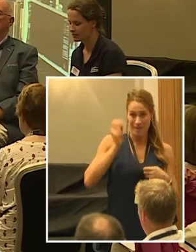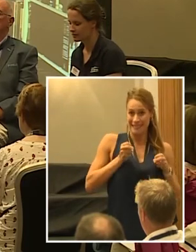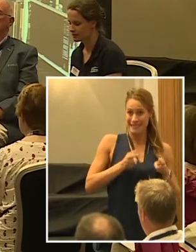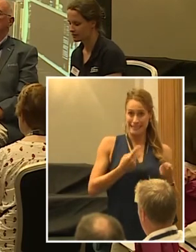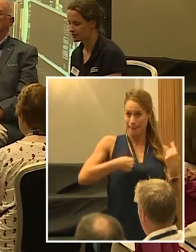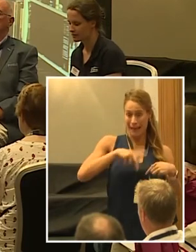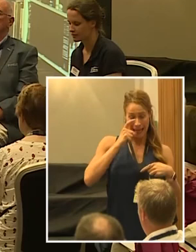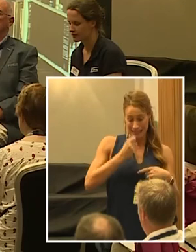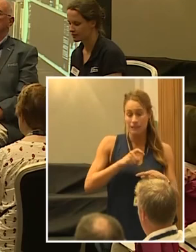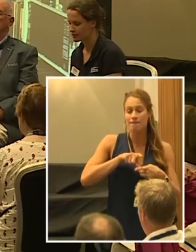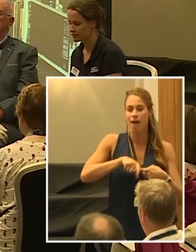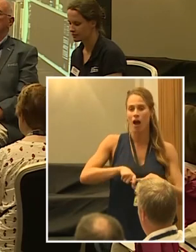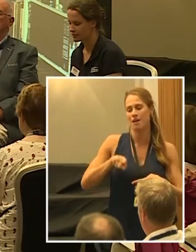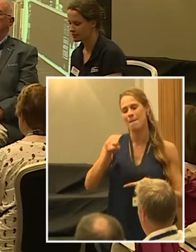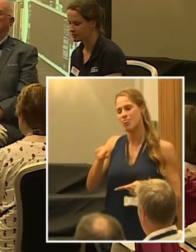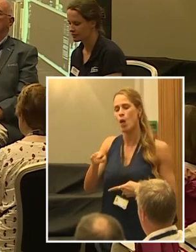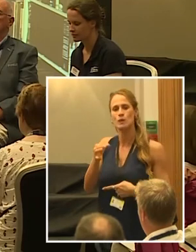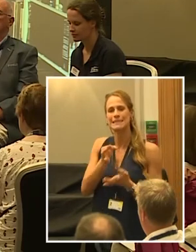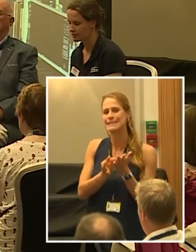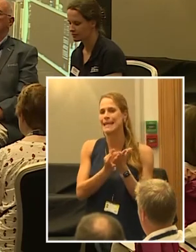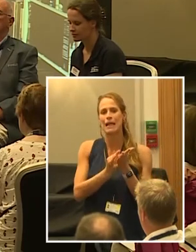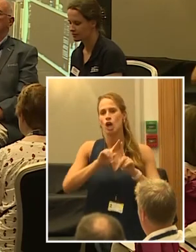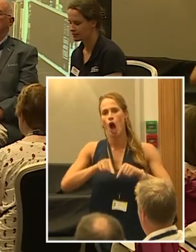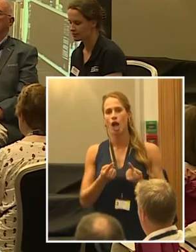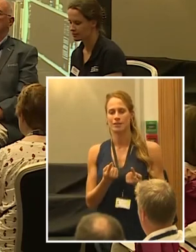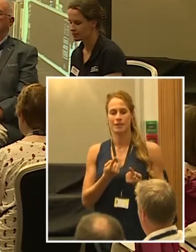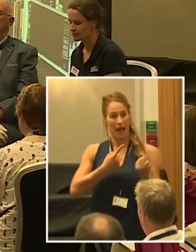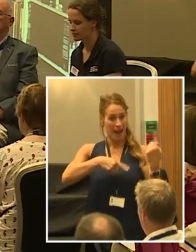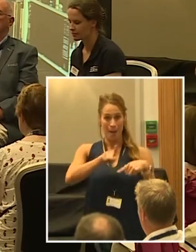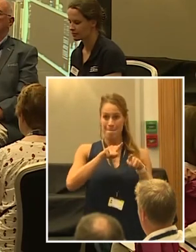loss deprives our patients of vision.